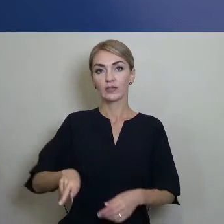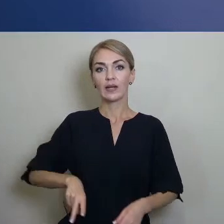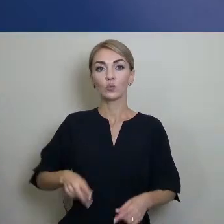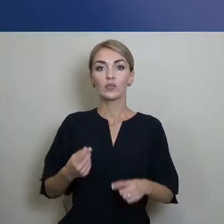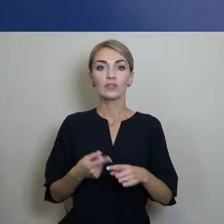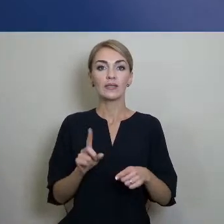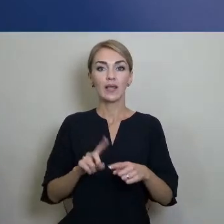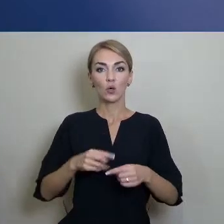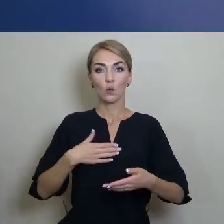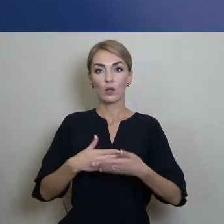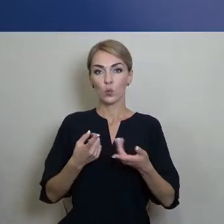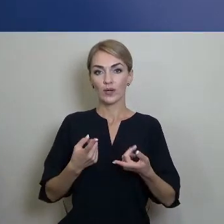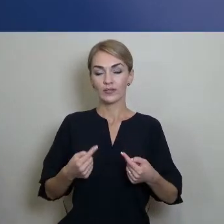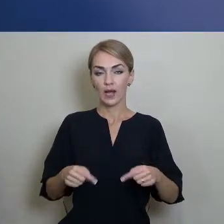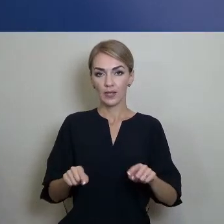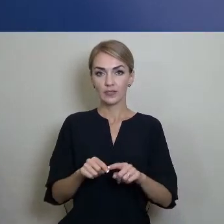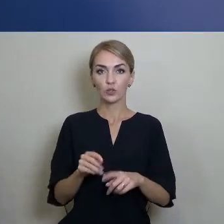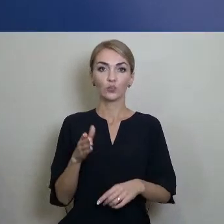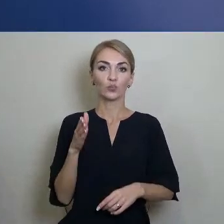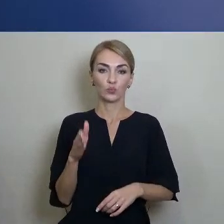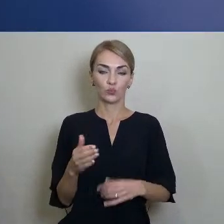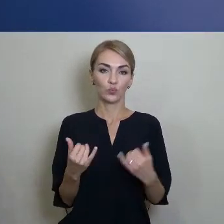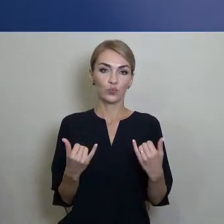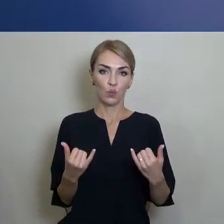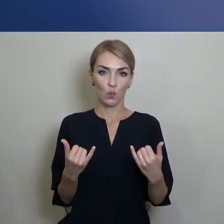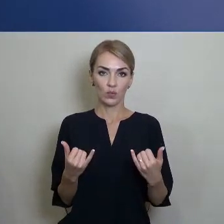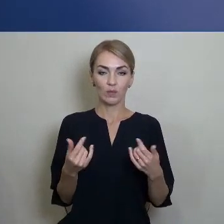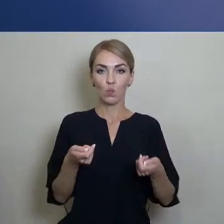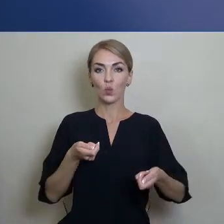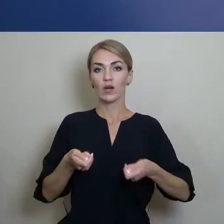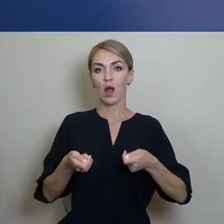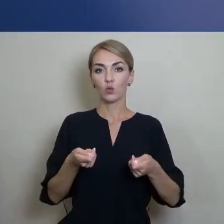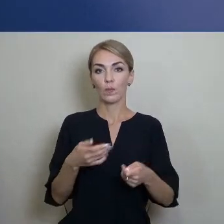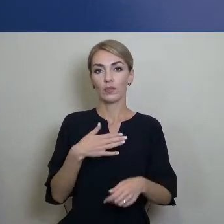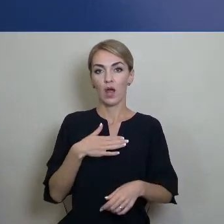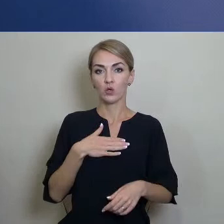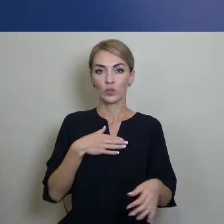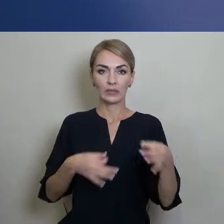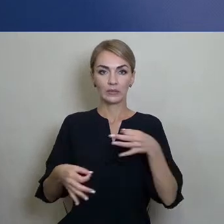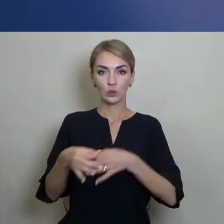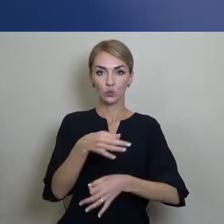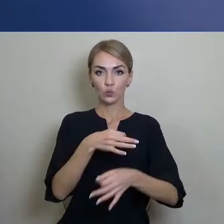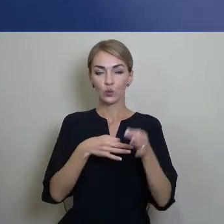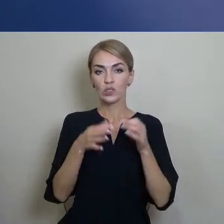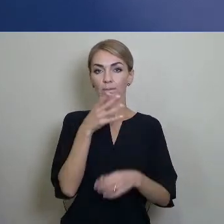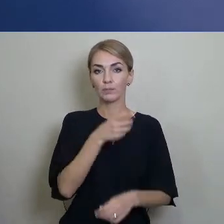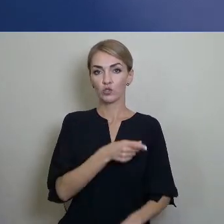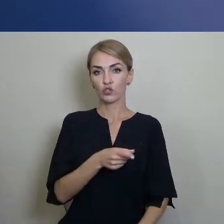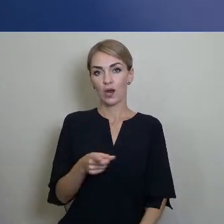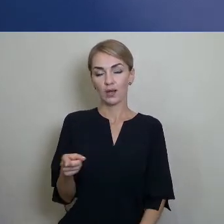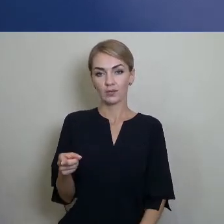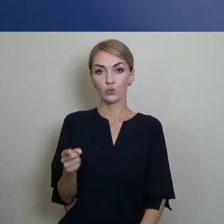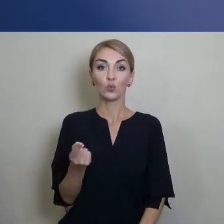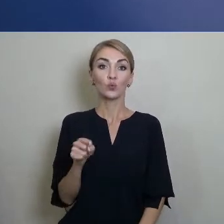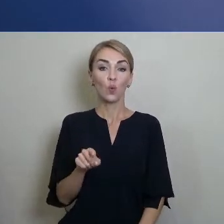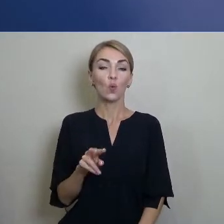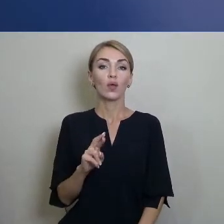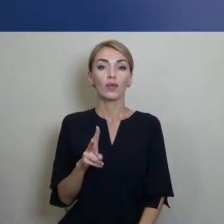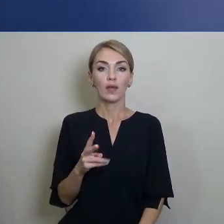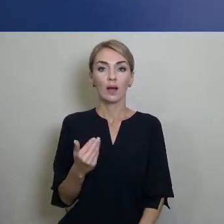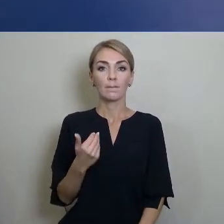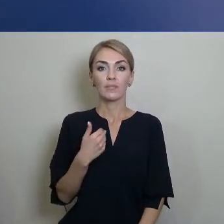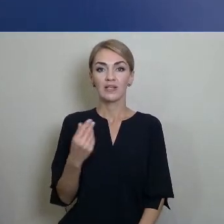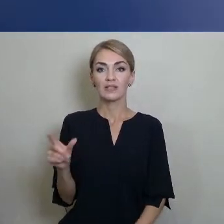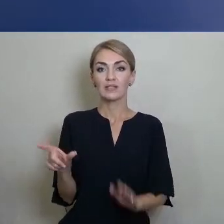Alexandra Burgamin, Executive Director of Human Rights Platform NGO. I am going to moderate